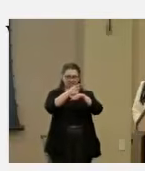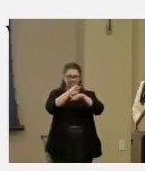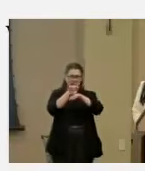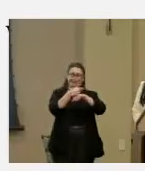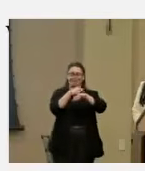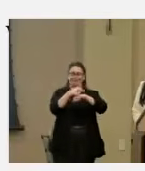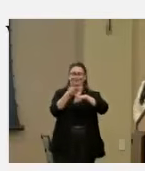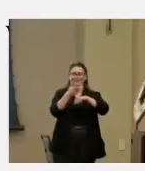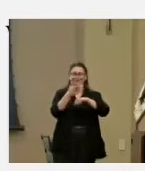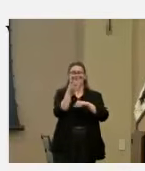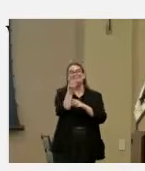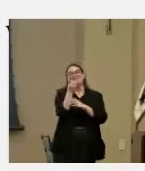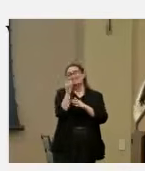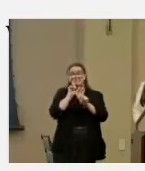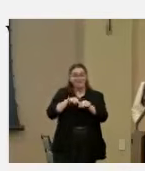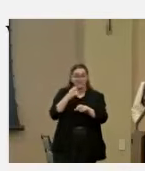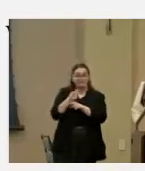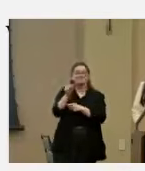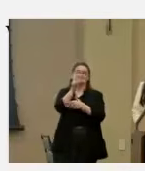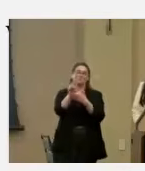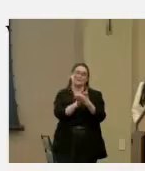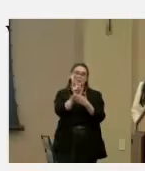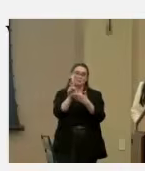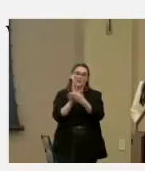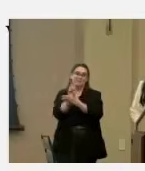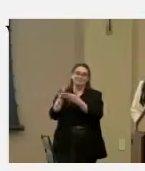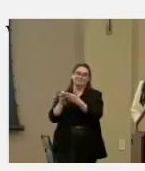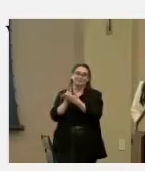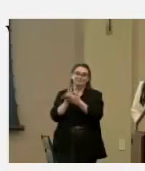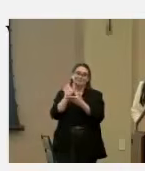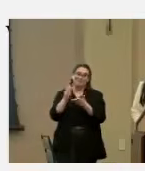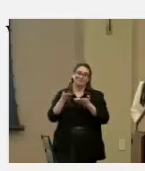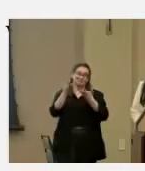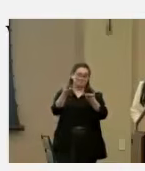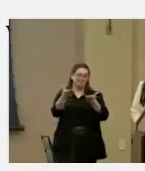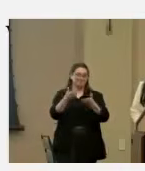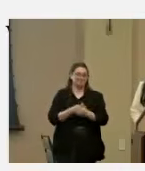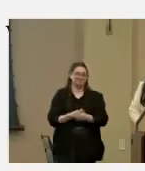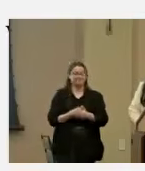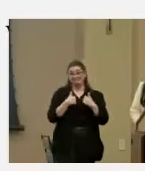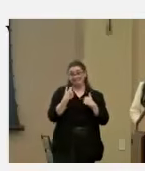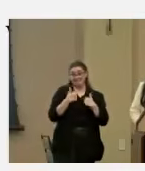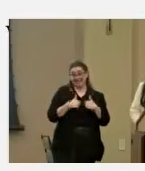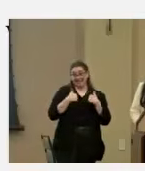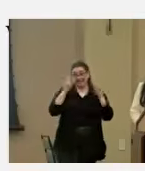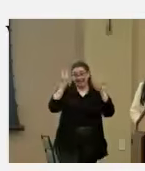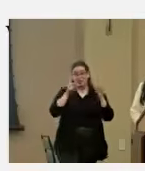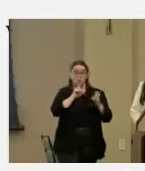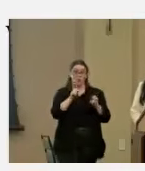The answer is every 2 hours. That is what we recommend. Now, I live in the real